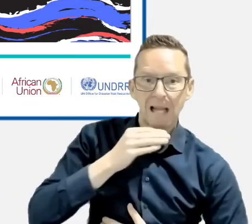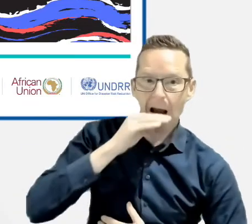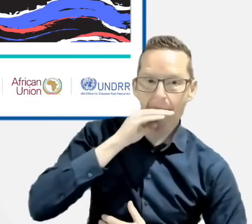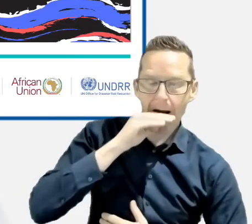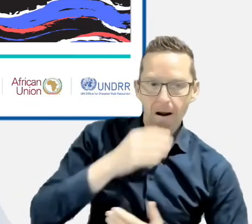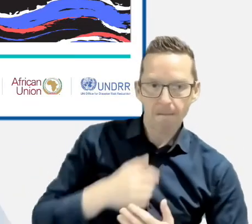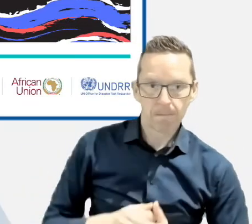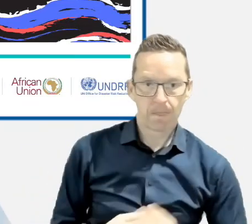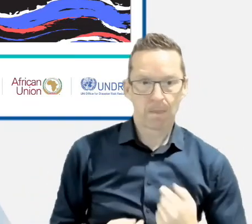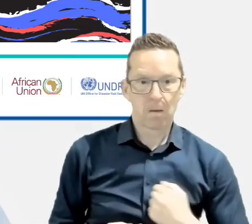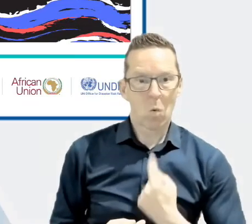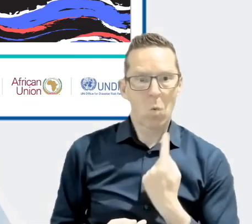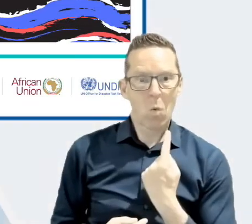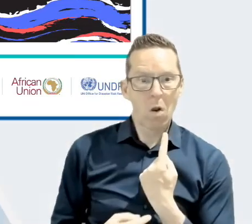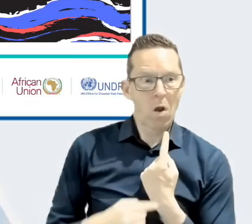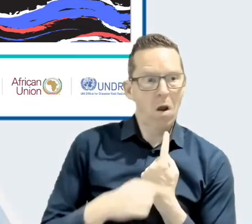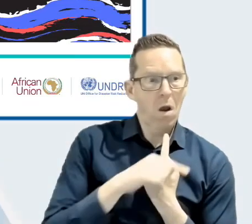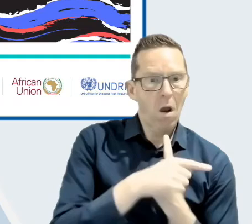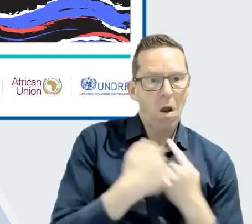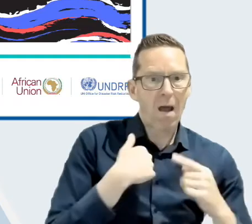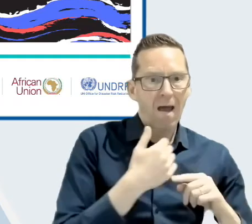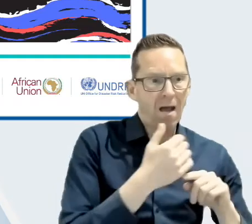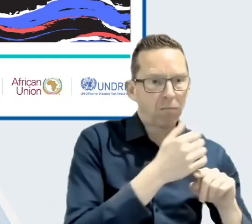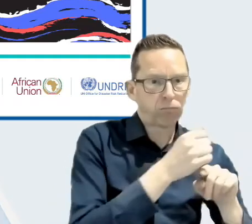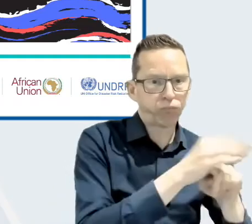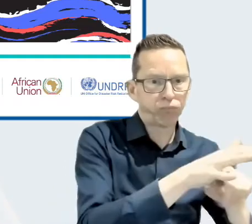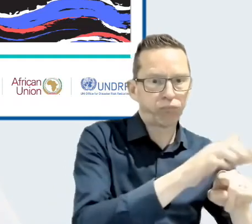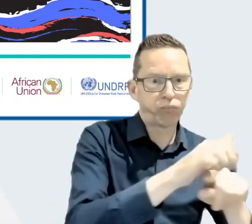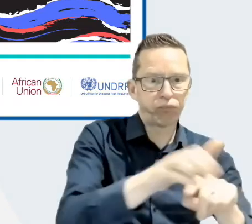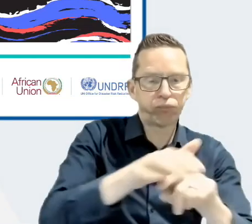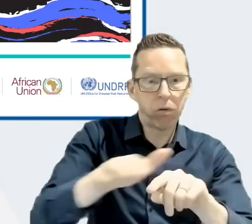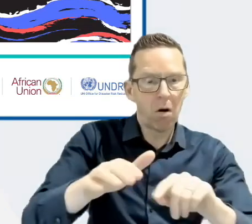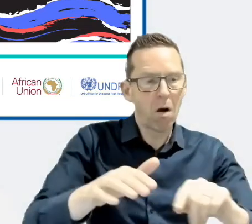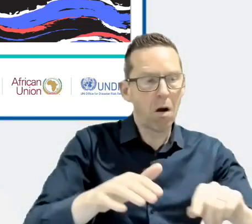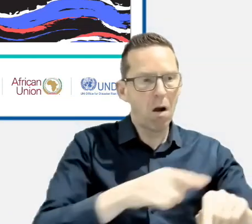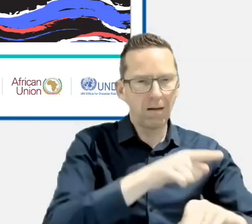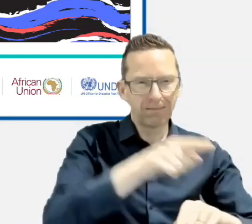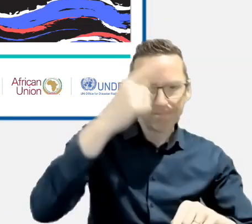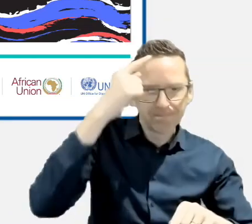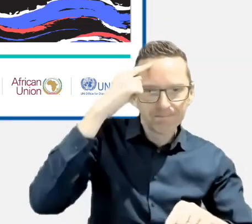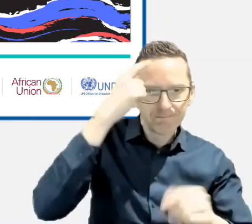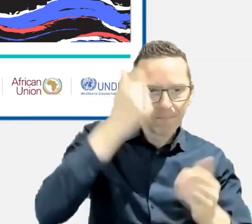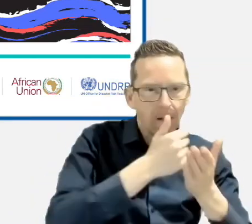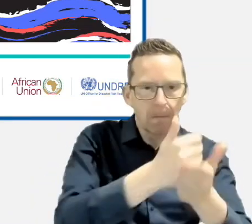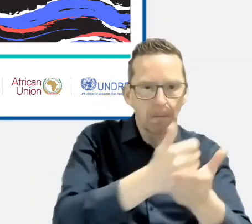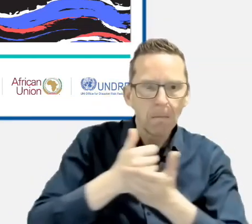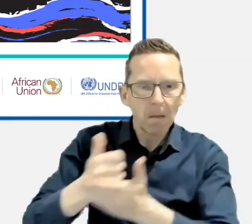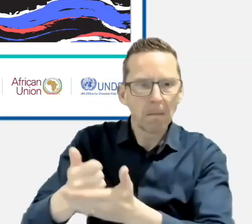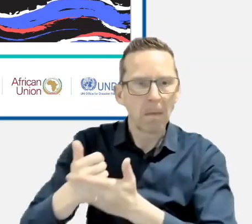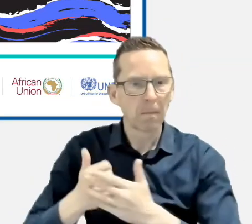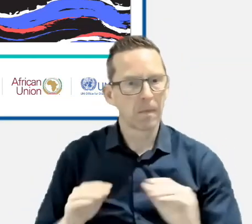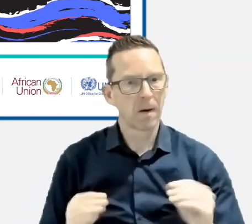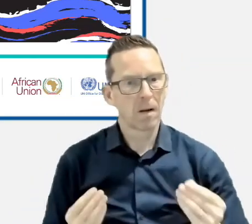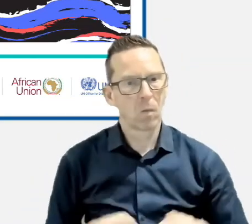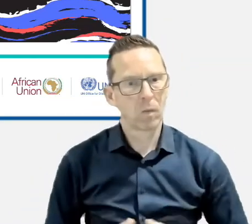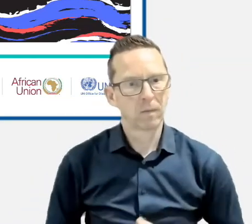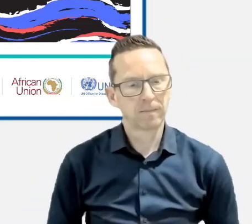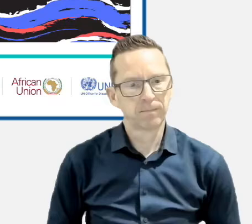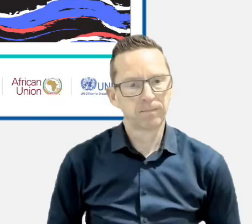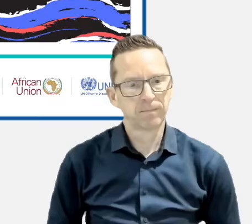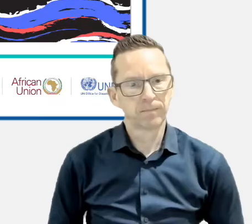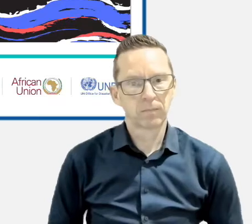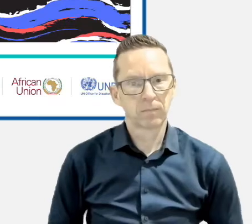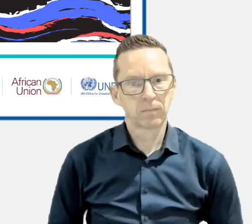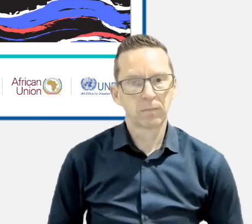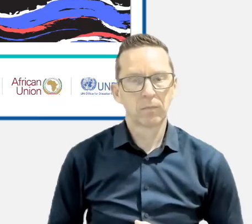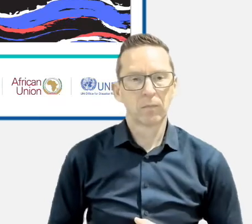and start that off. And if we can do all of that together, then we can reduce risk.